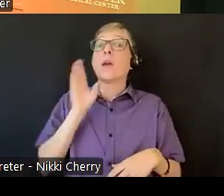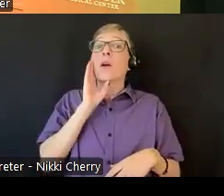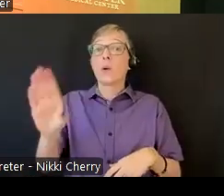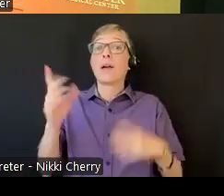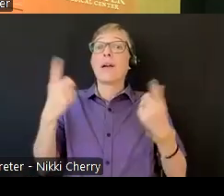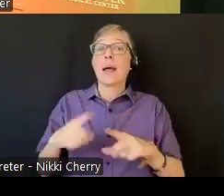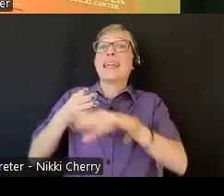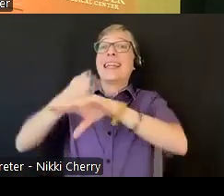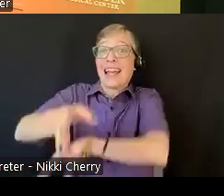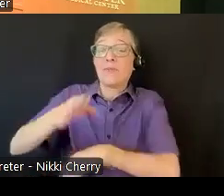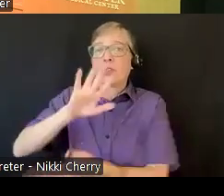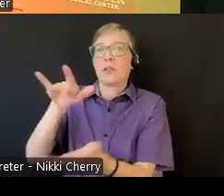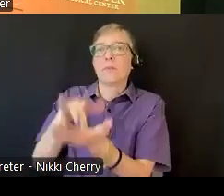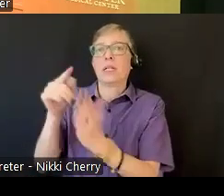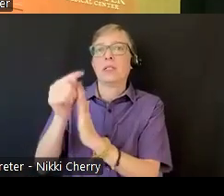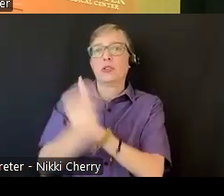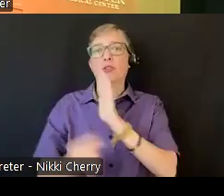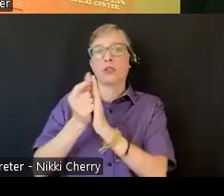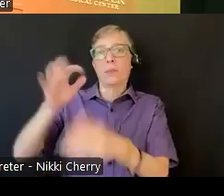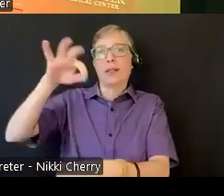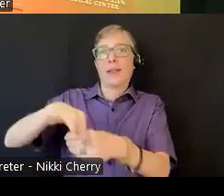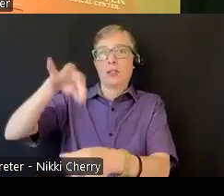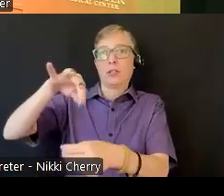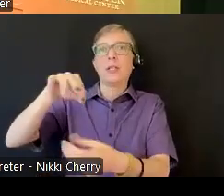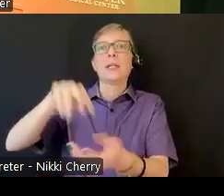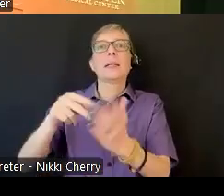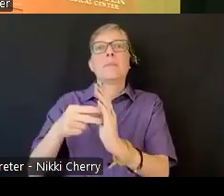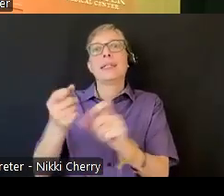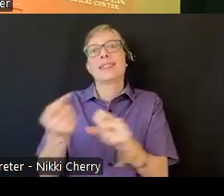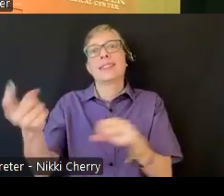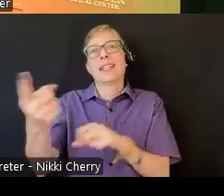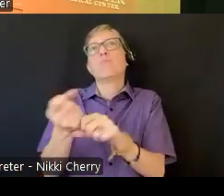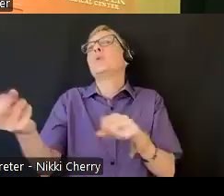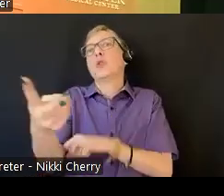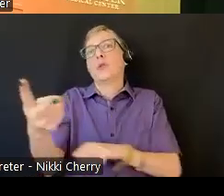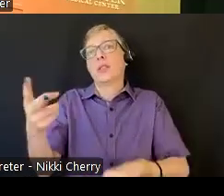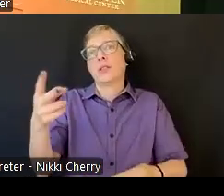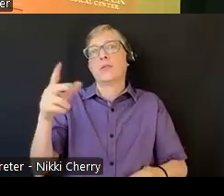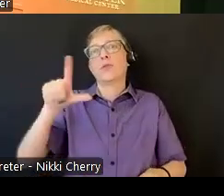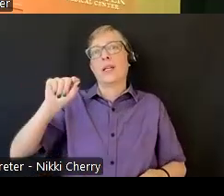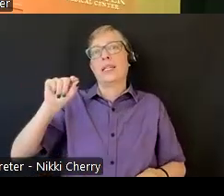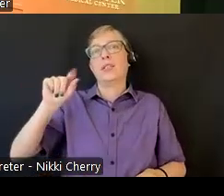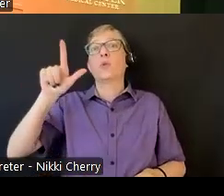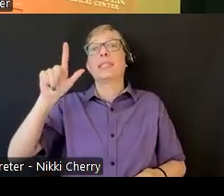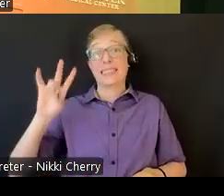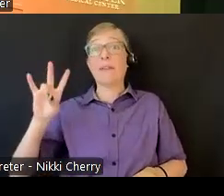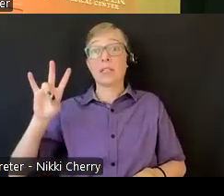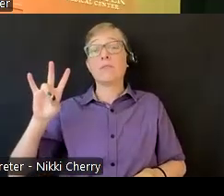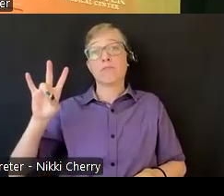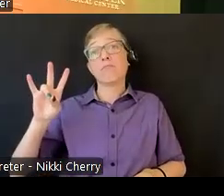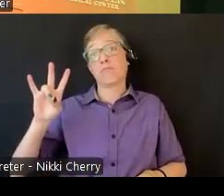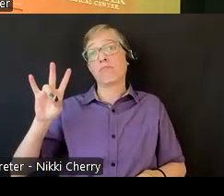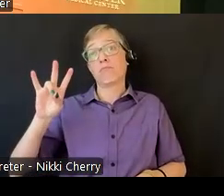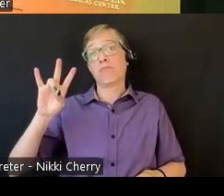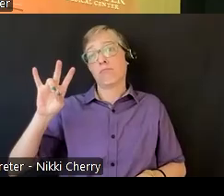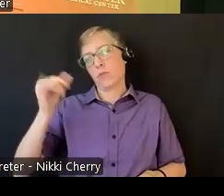it'll happen probably starting early 2027. So we have about a little bit